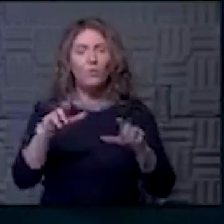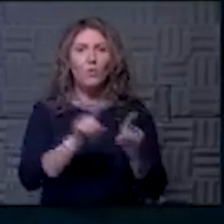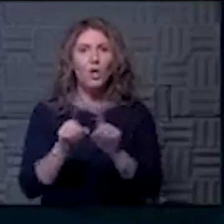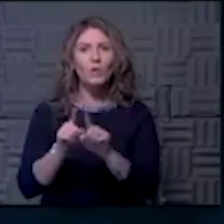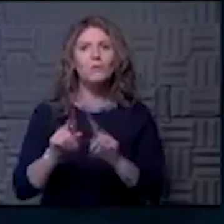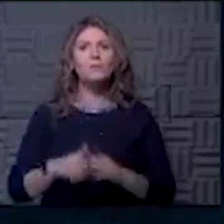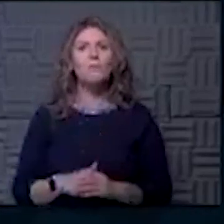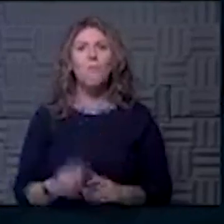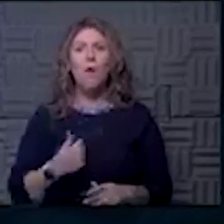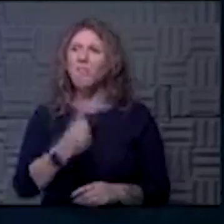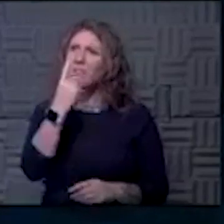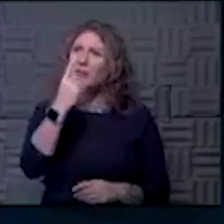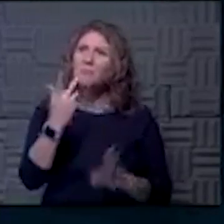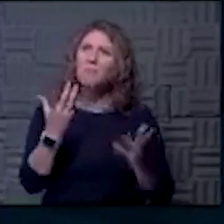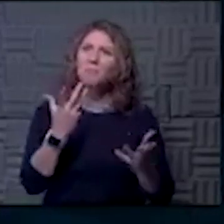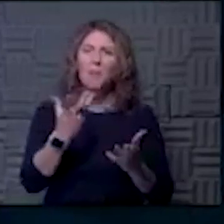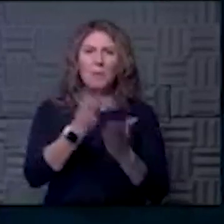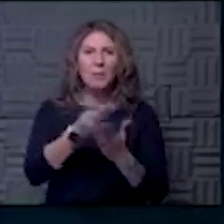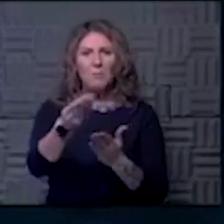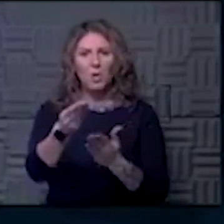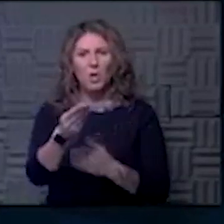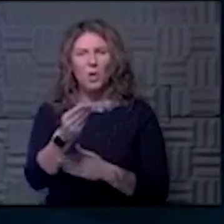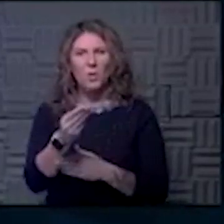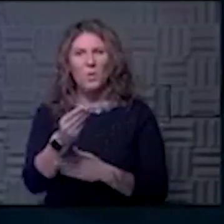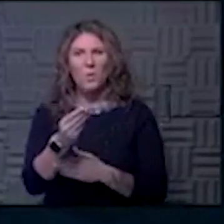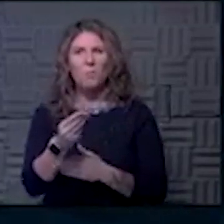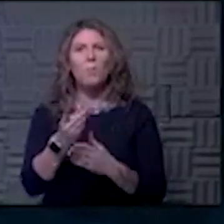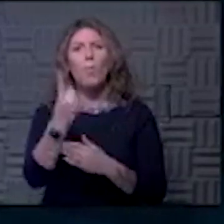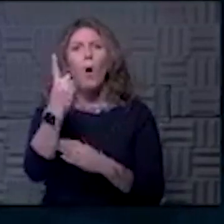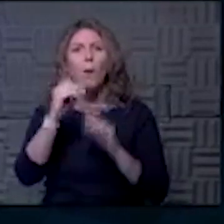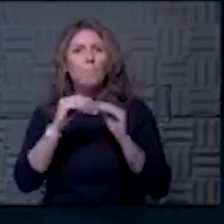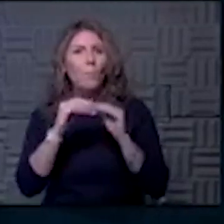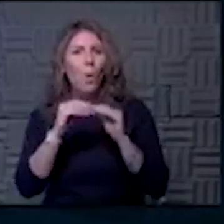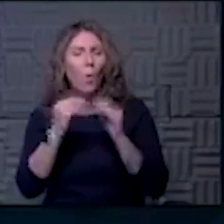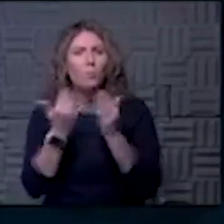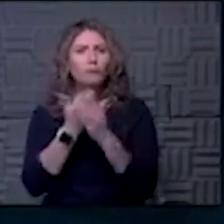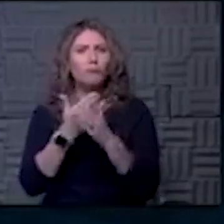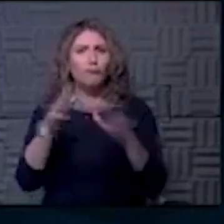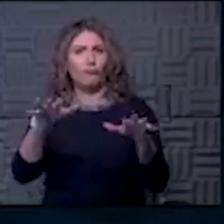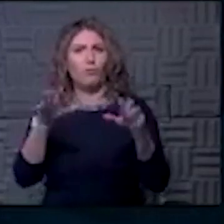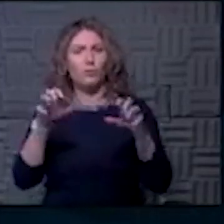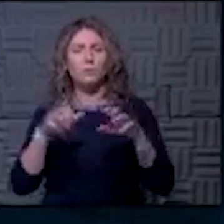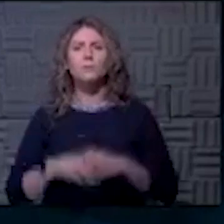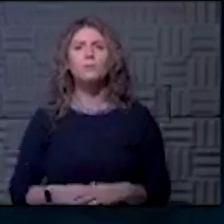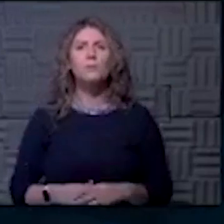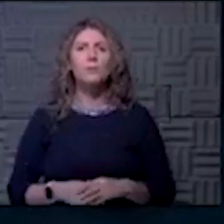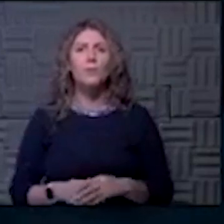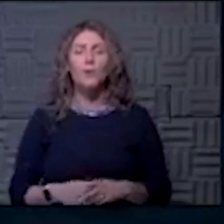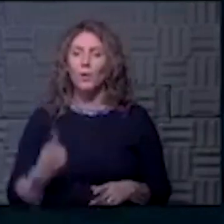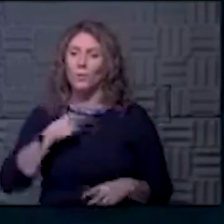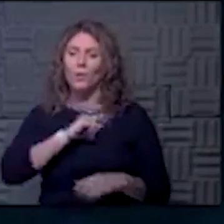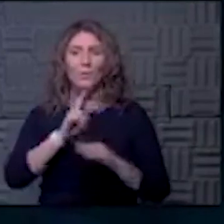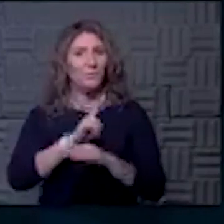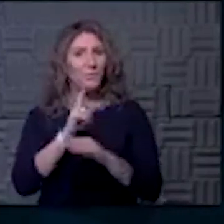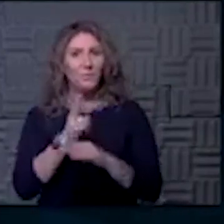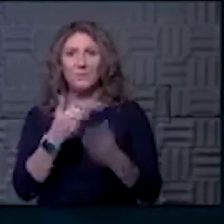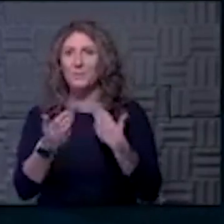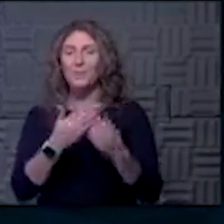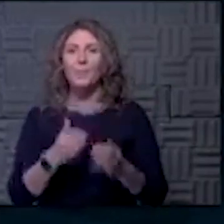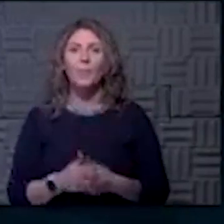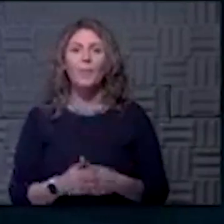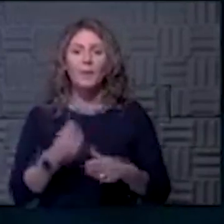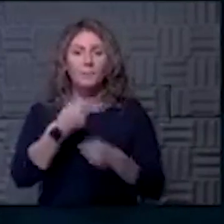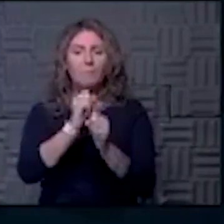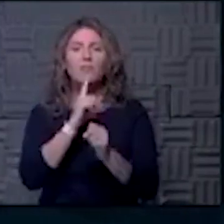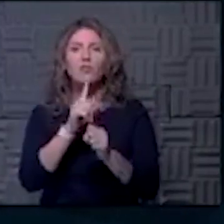we're going to end up maybe purchasing one more new one. We're going to use it anyway. But just to make sure that